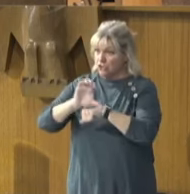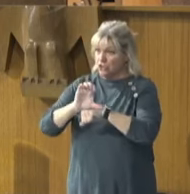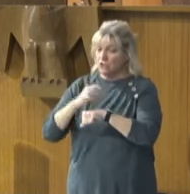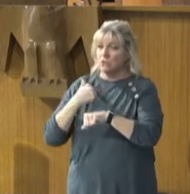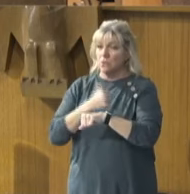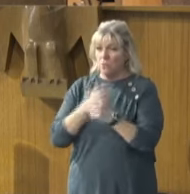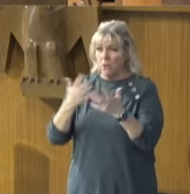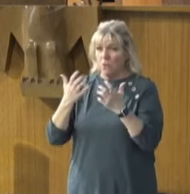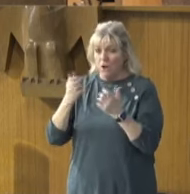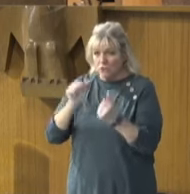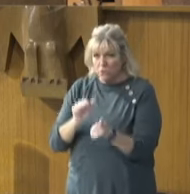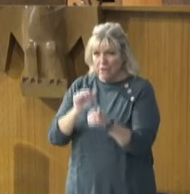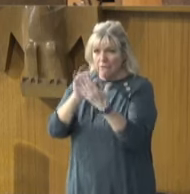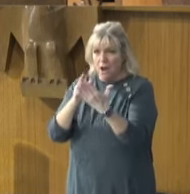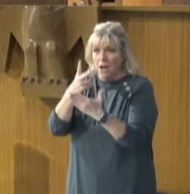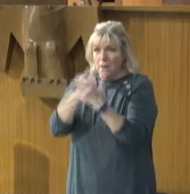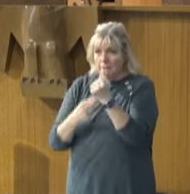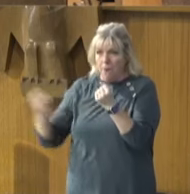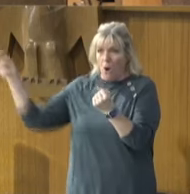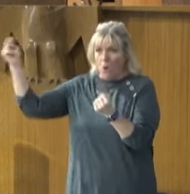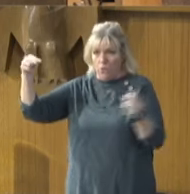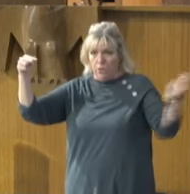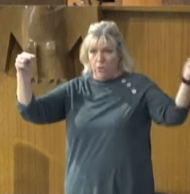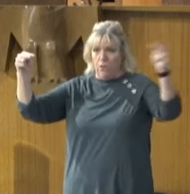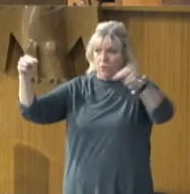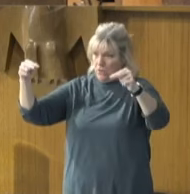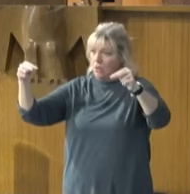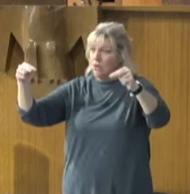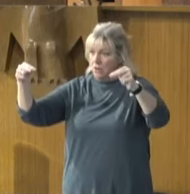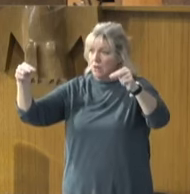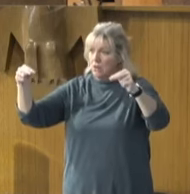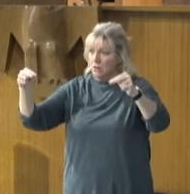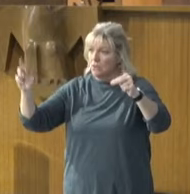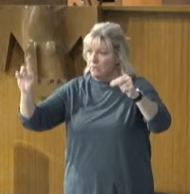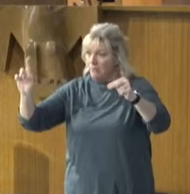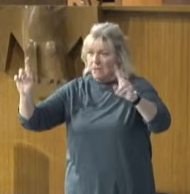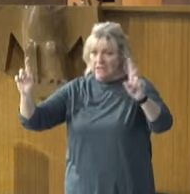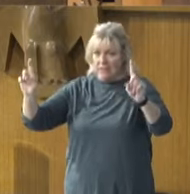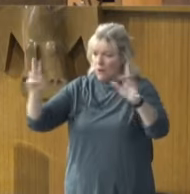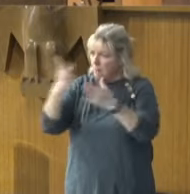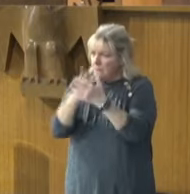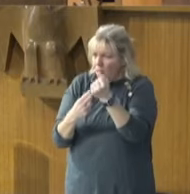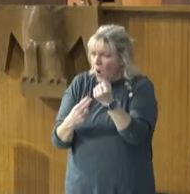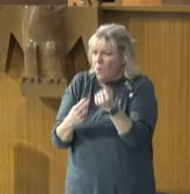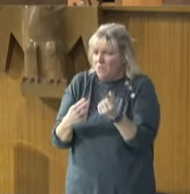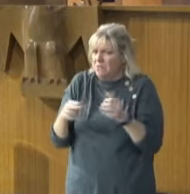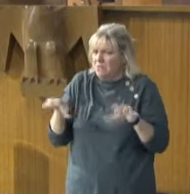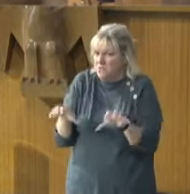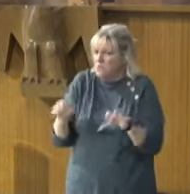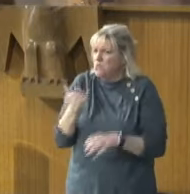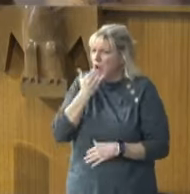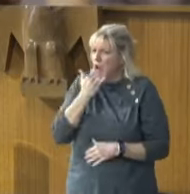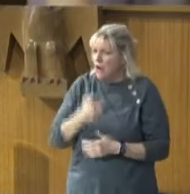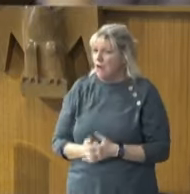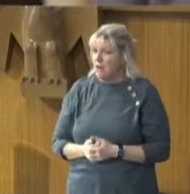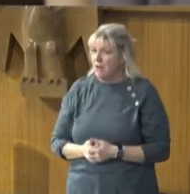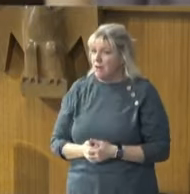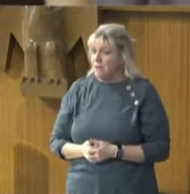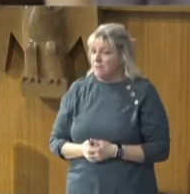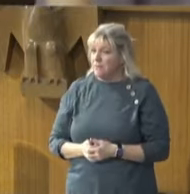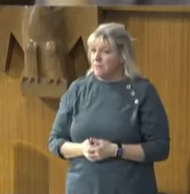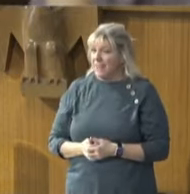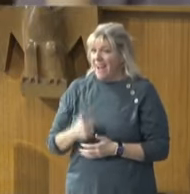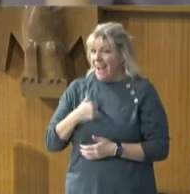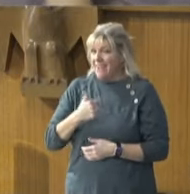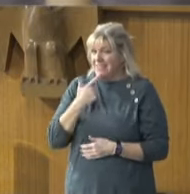of both sides of this nation's two-party system. Again, as I have said before, we have gone backward